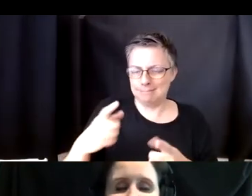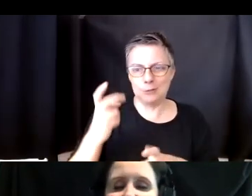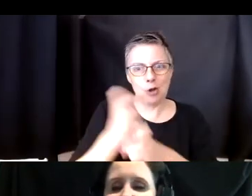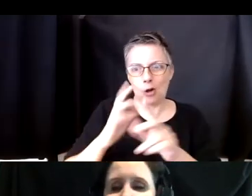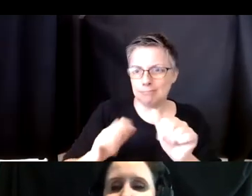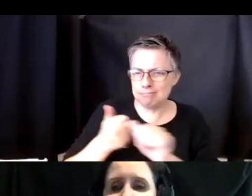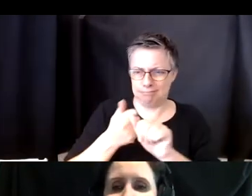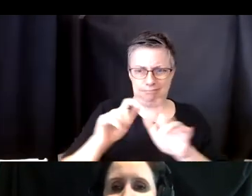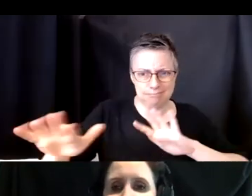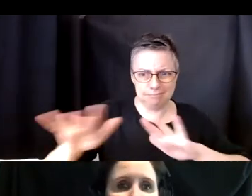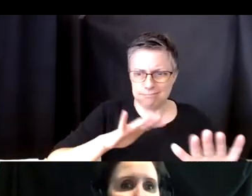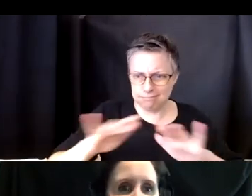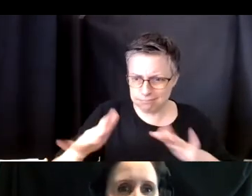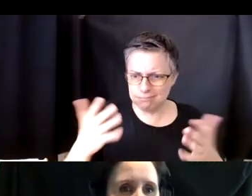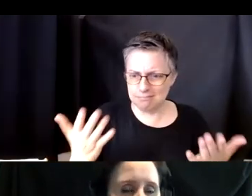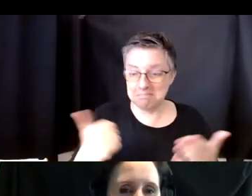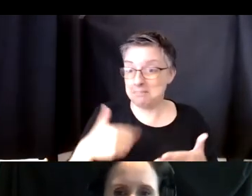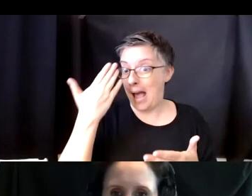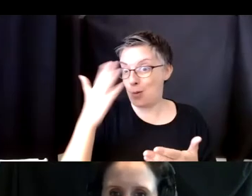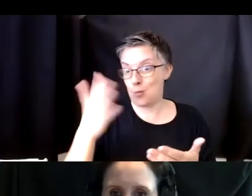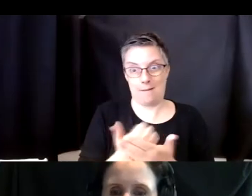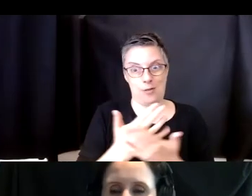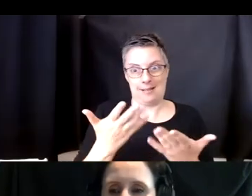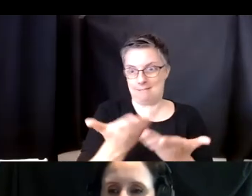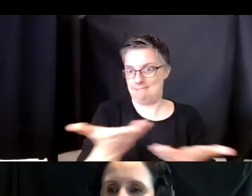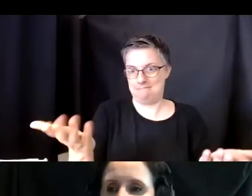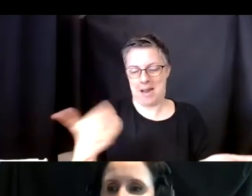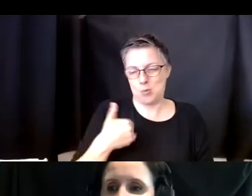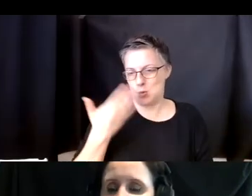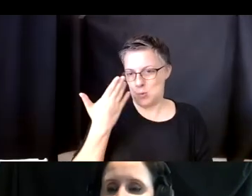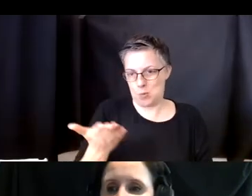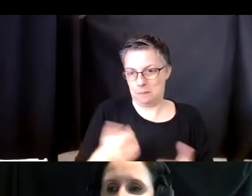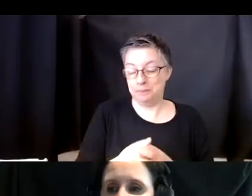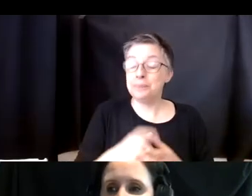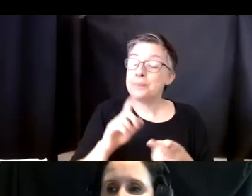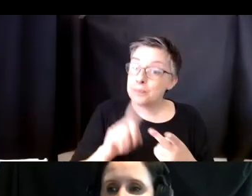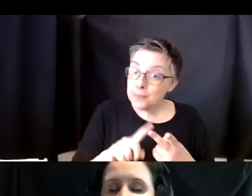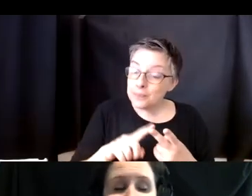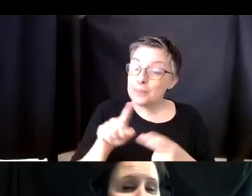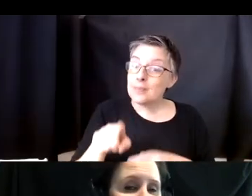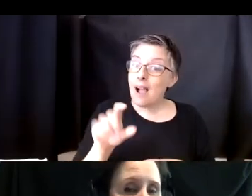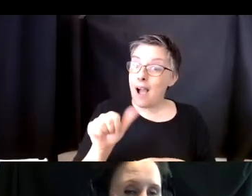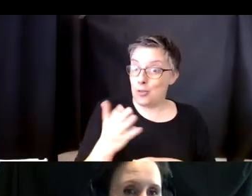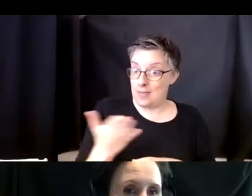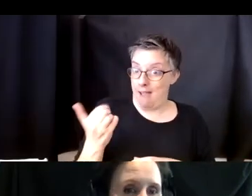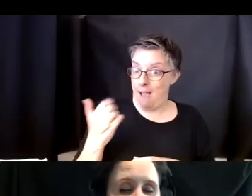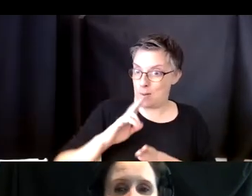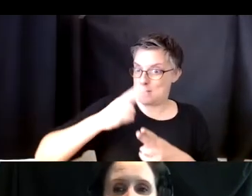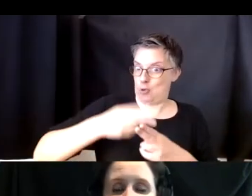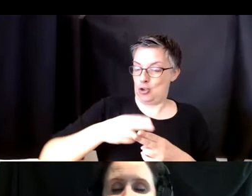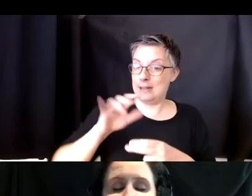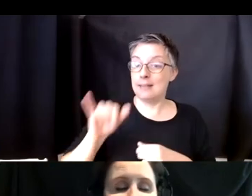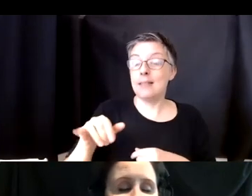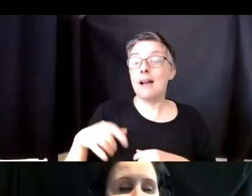everything. So I don't know everything that's out there. And the other thing that I also want to mention is